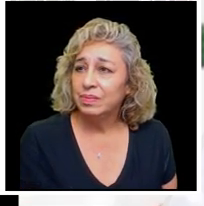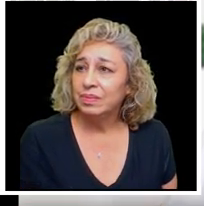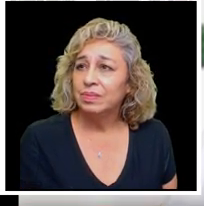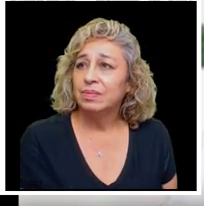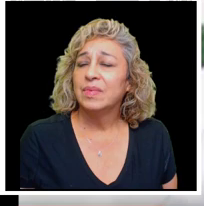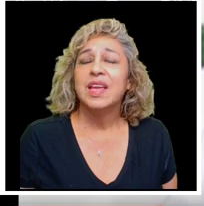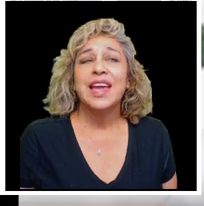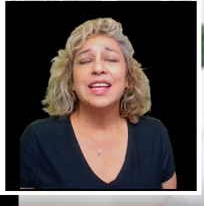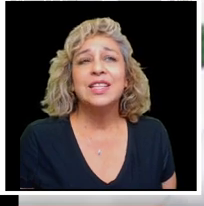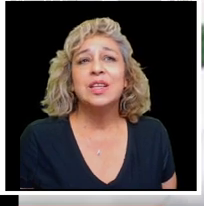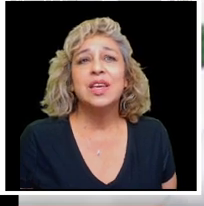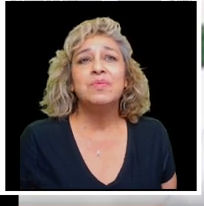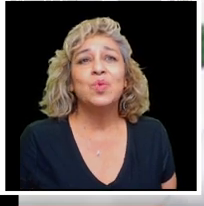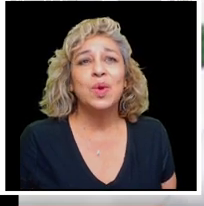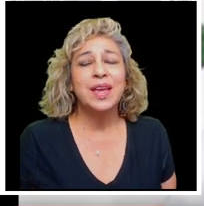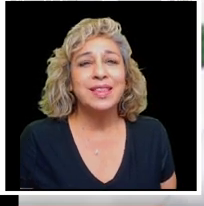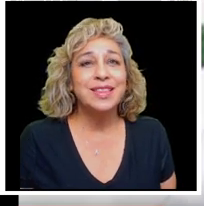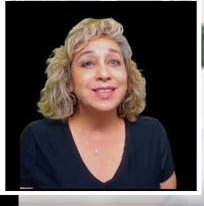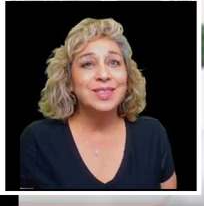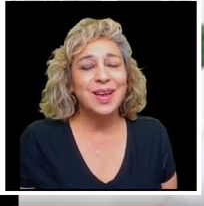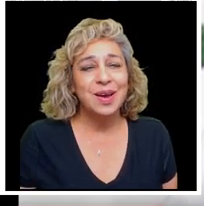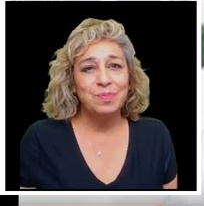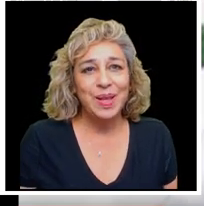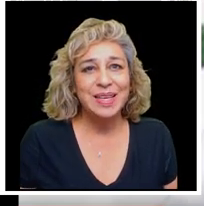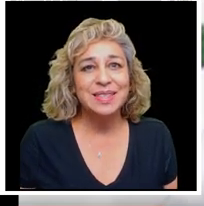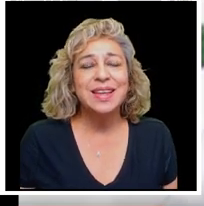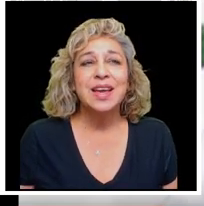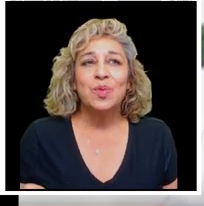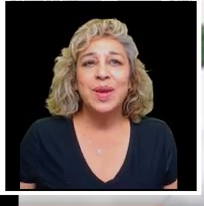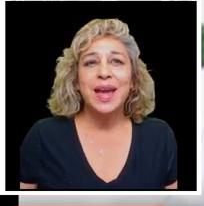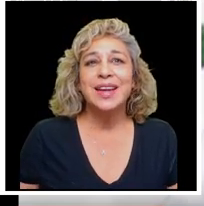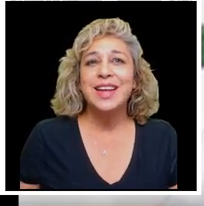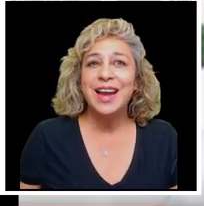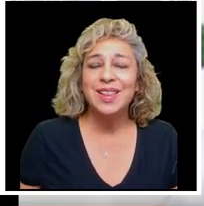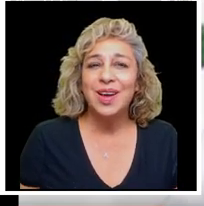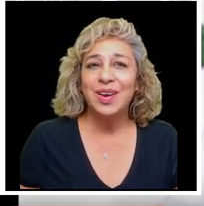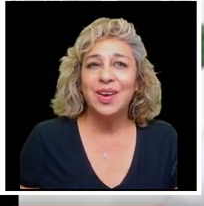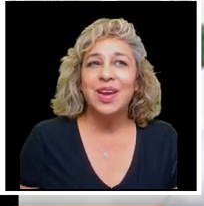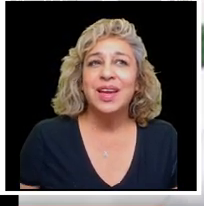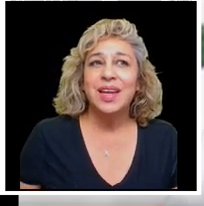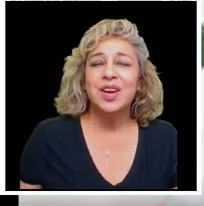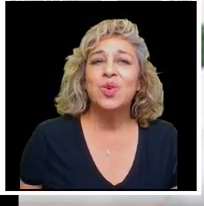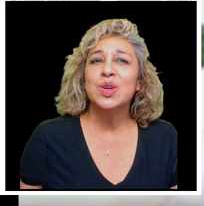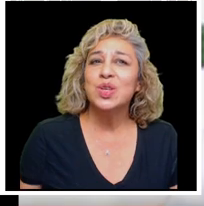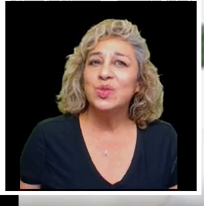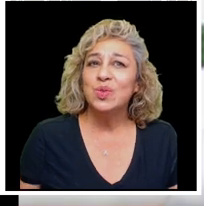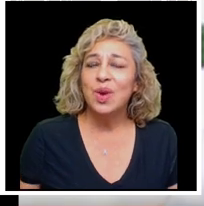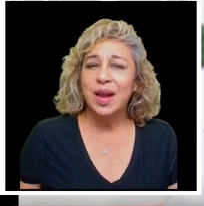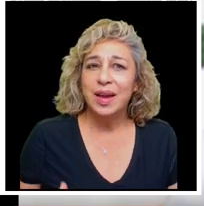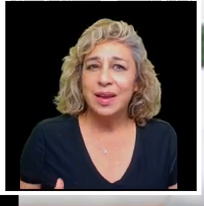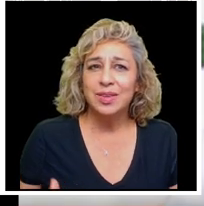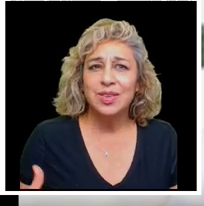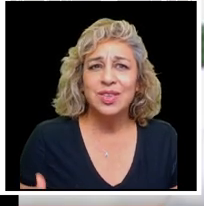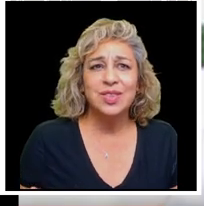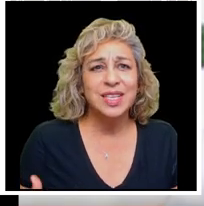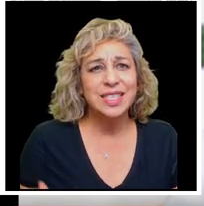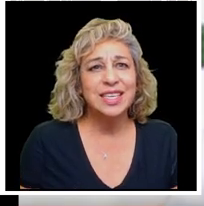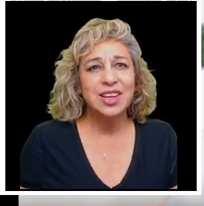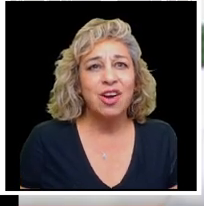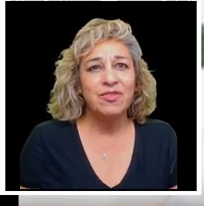and in it this place we had dialogue in order to